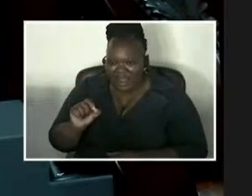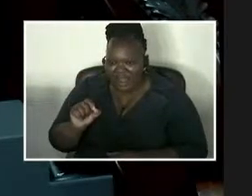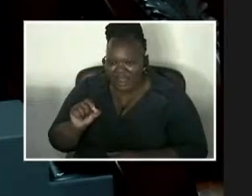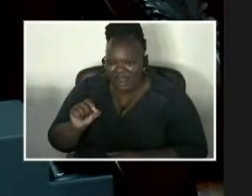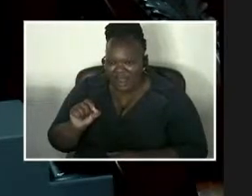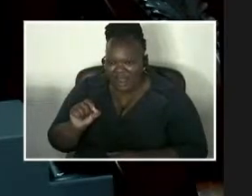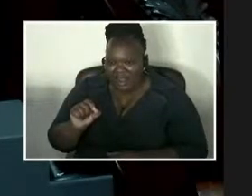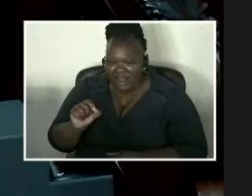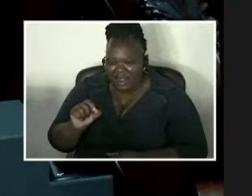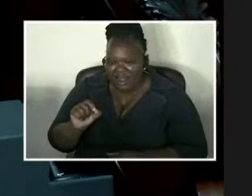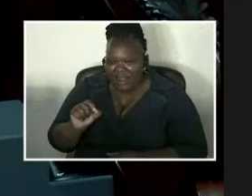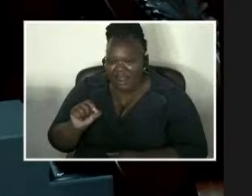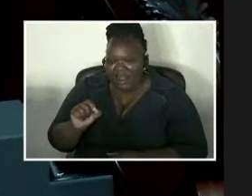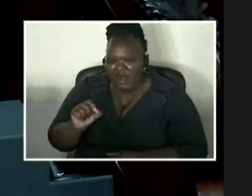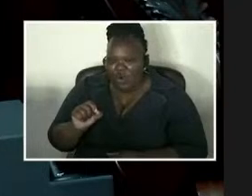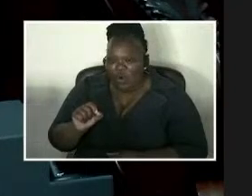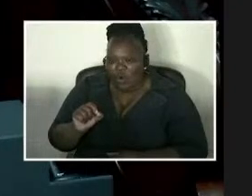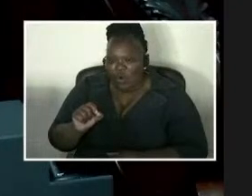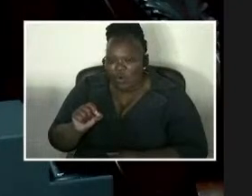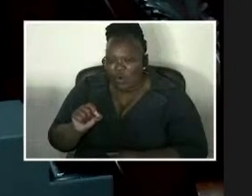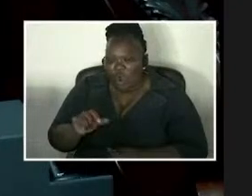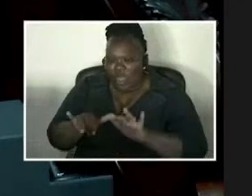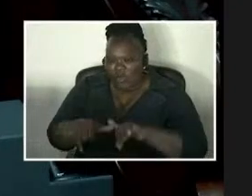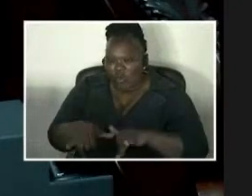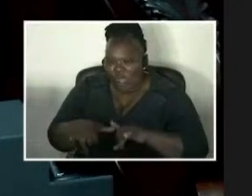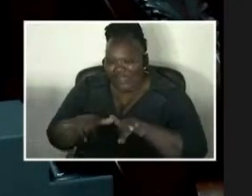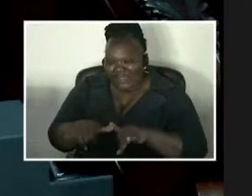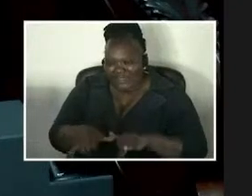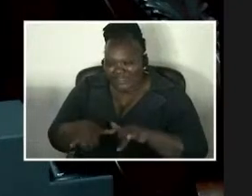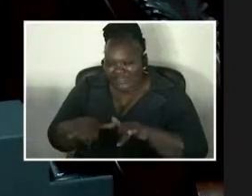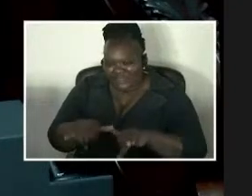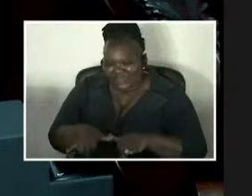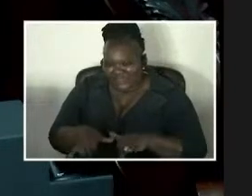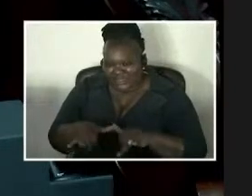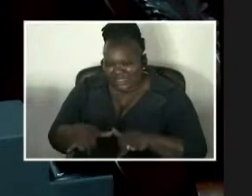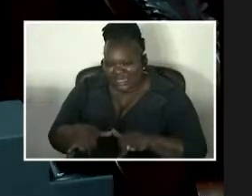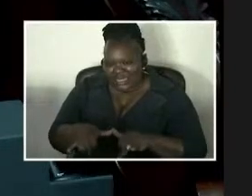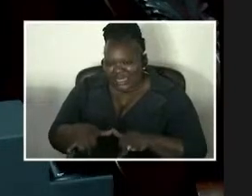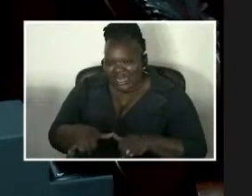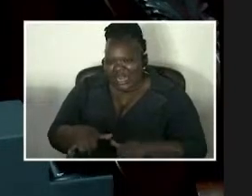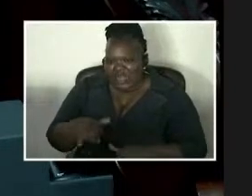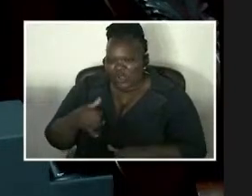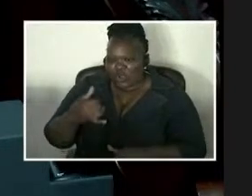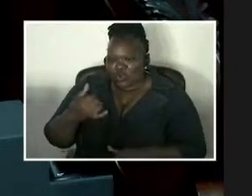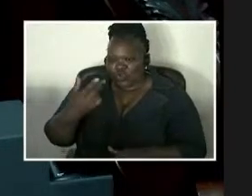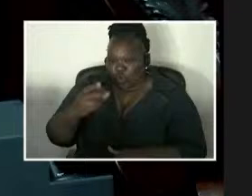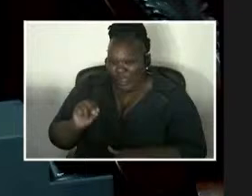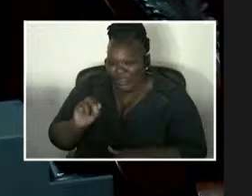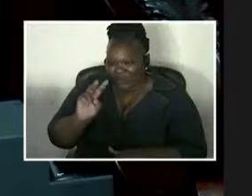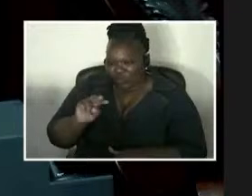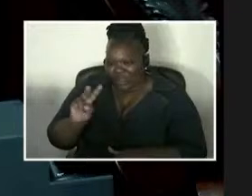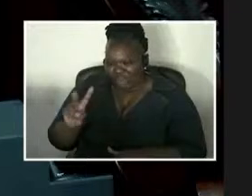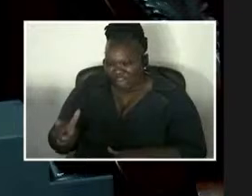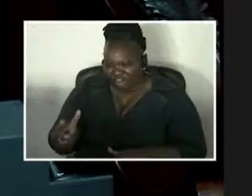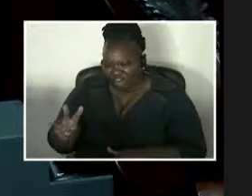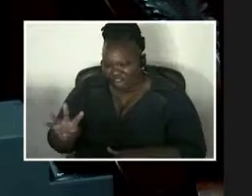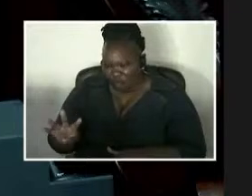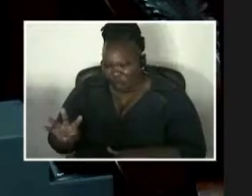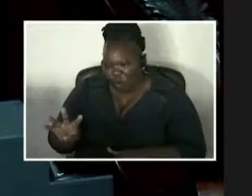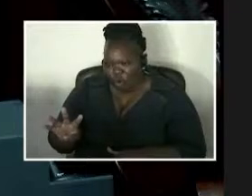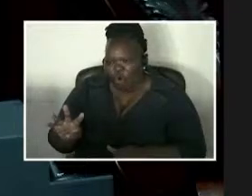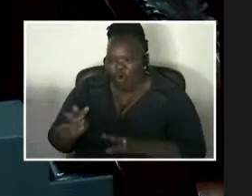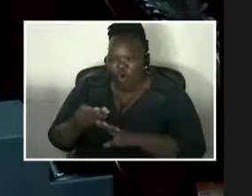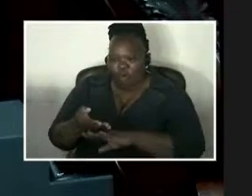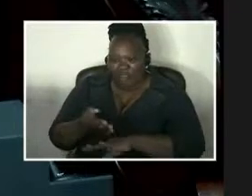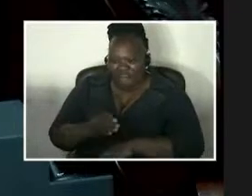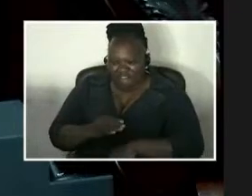the femur was informed that he had to wait in agony until 2024 before he could have